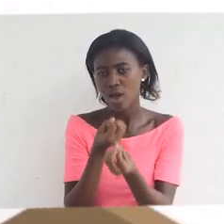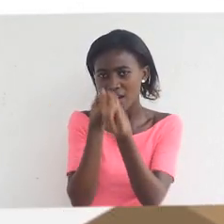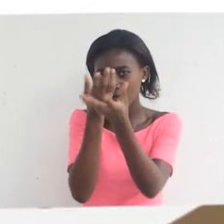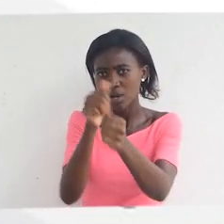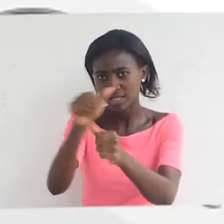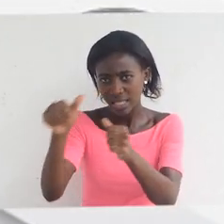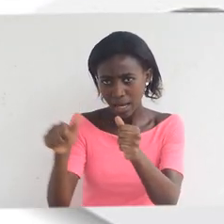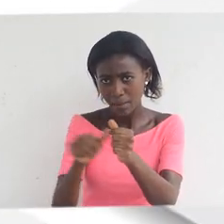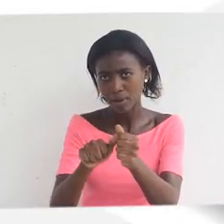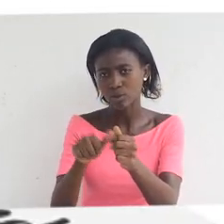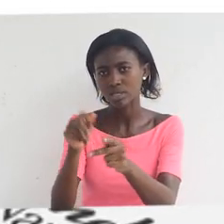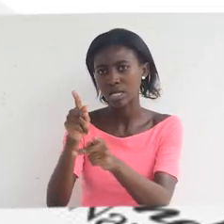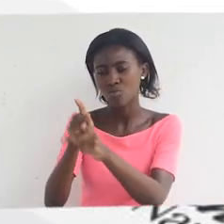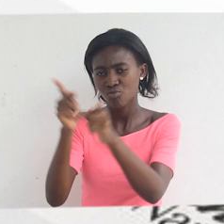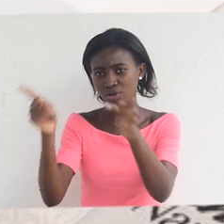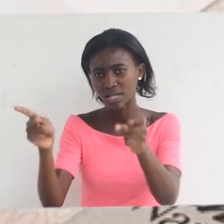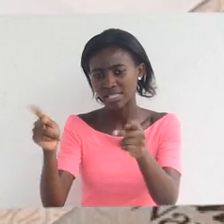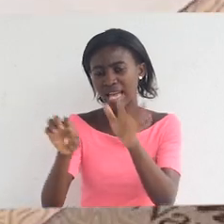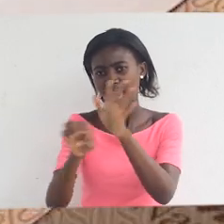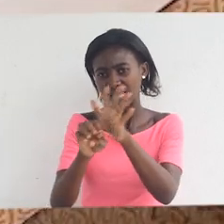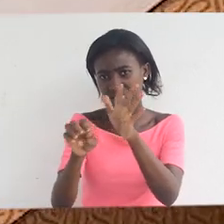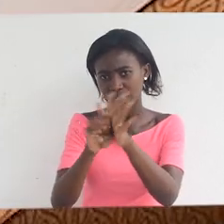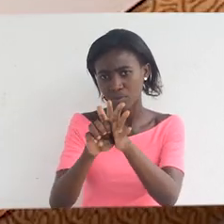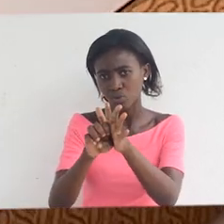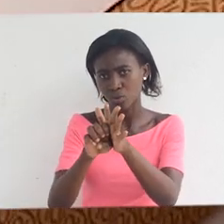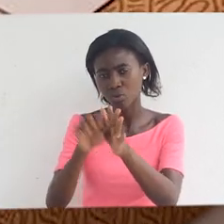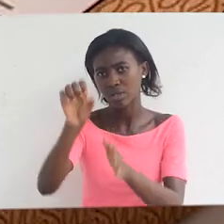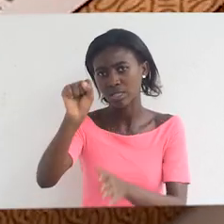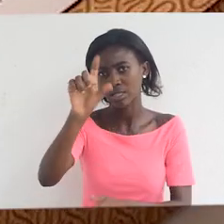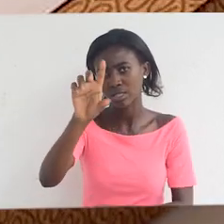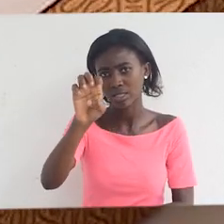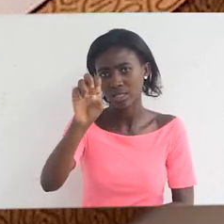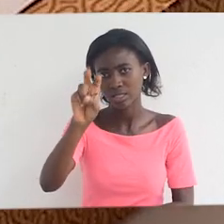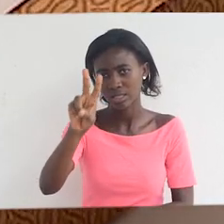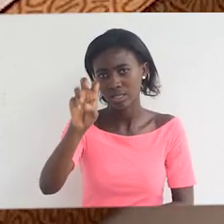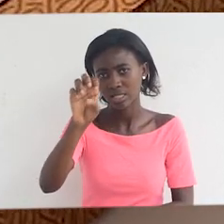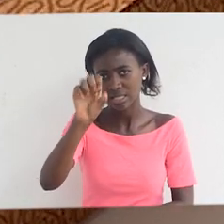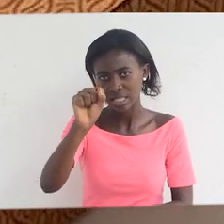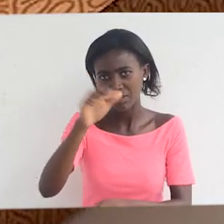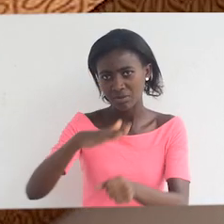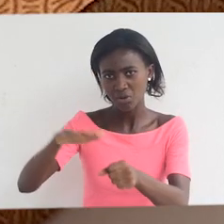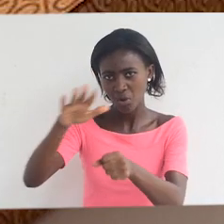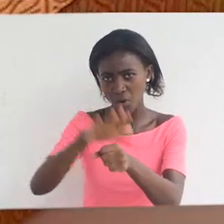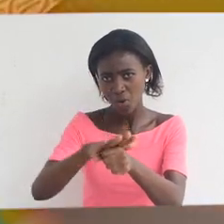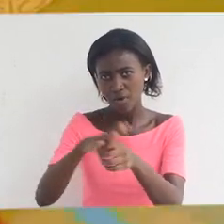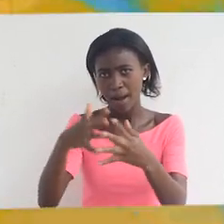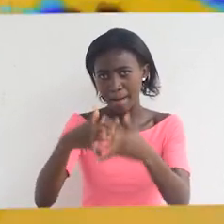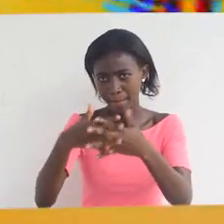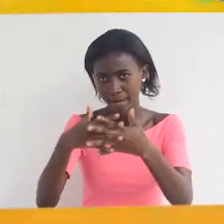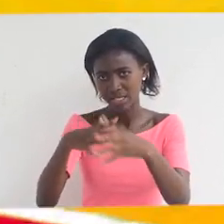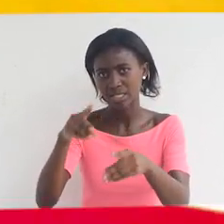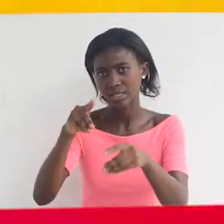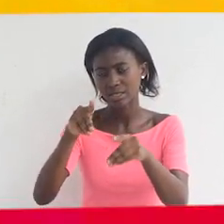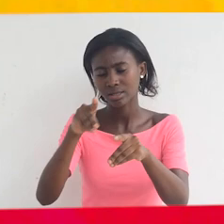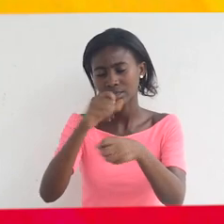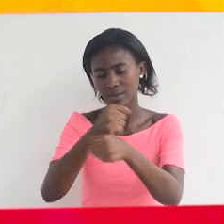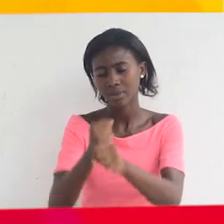product information. Example, sleeves over microwave ready meals.